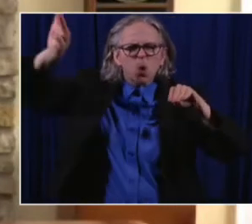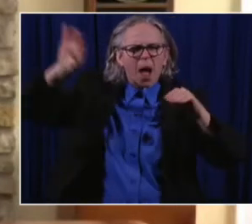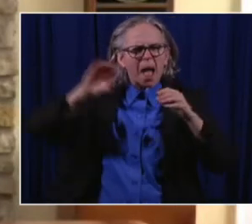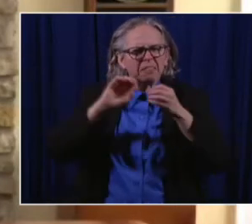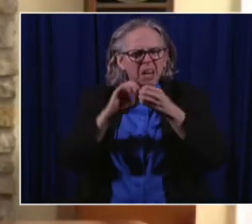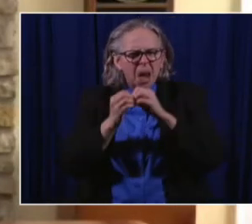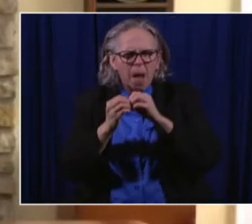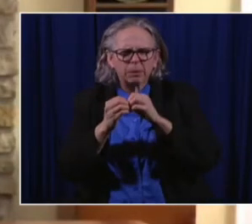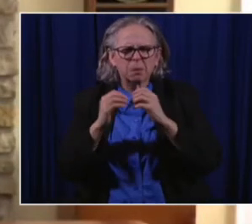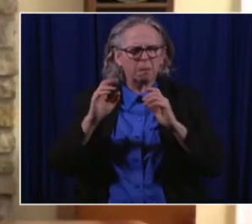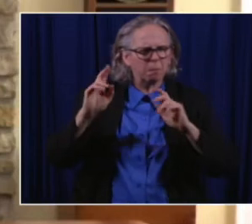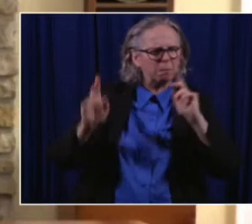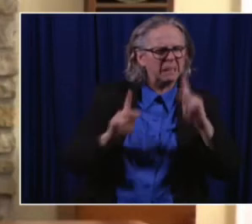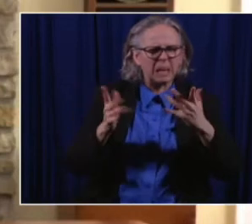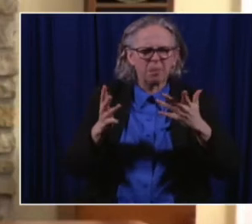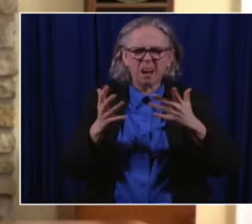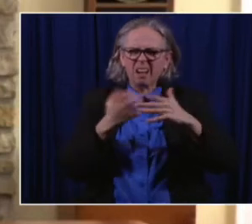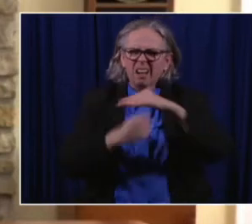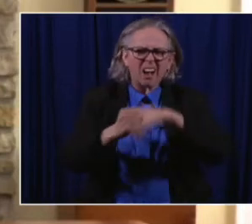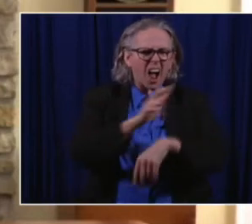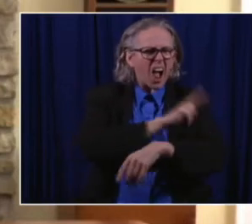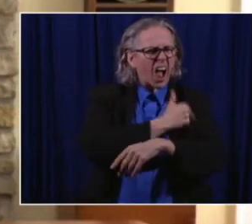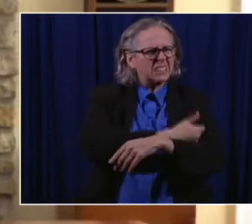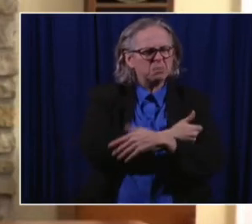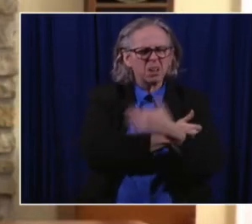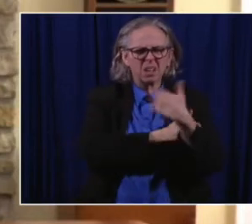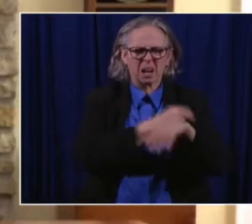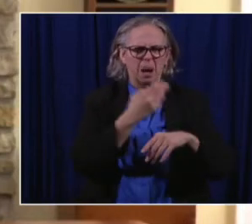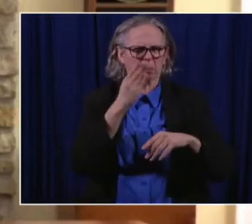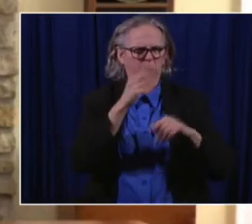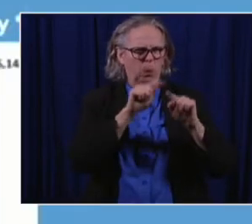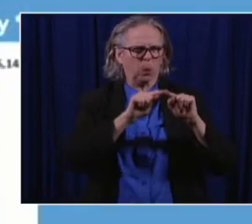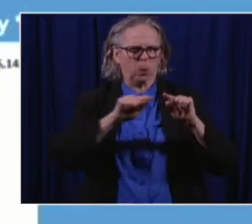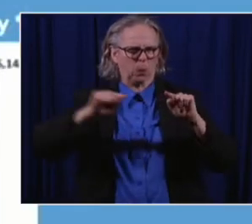people in the hospital today who have COVID.